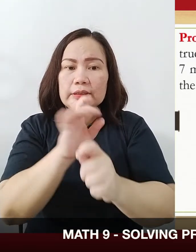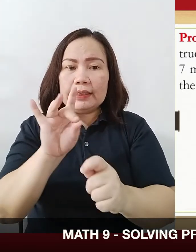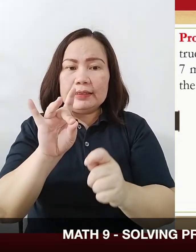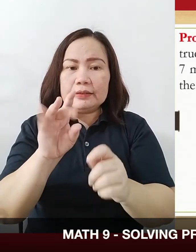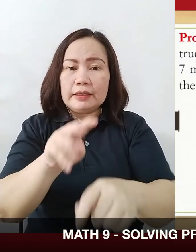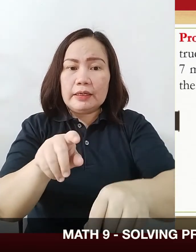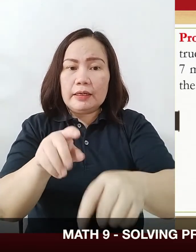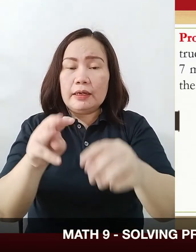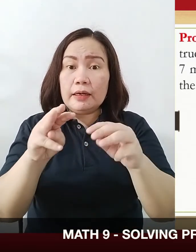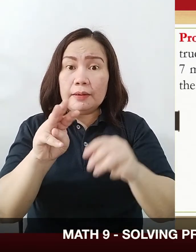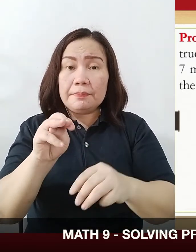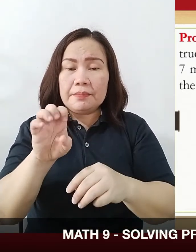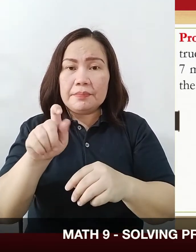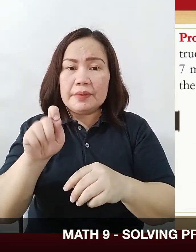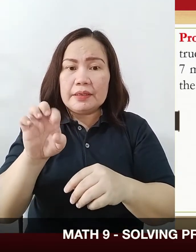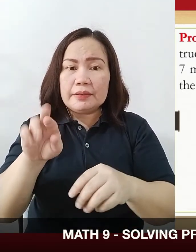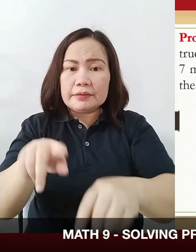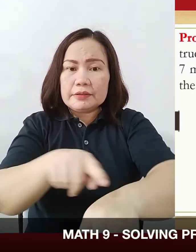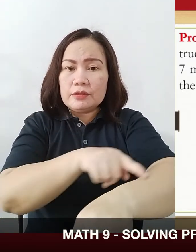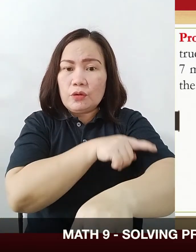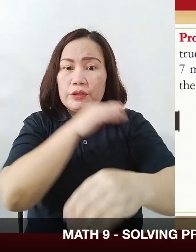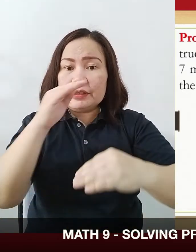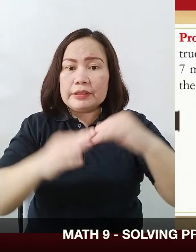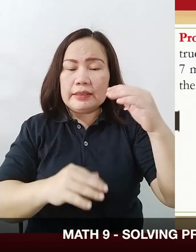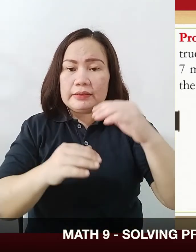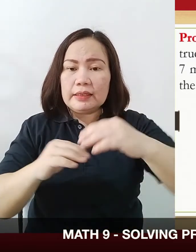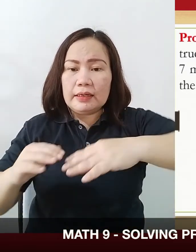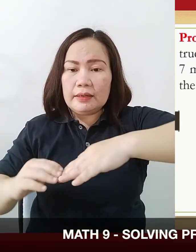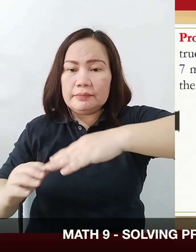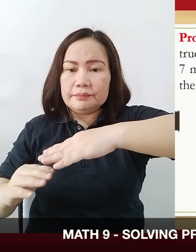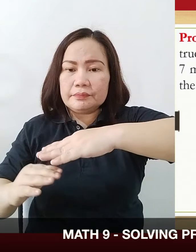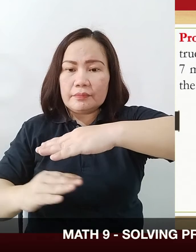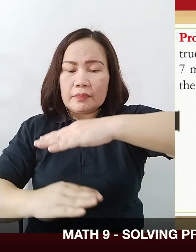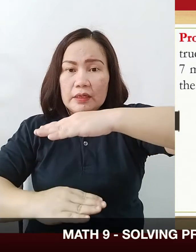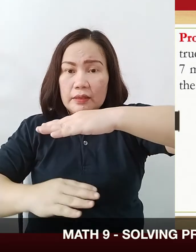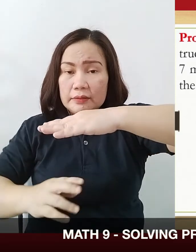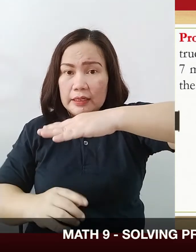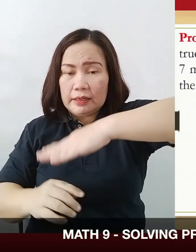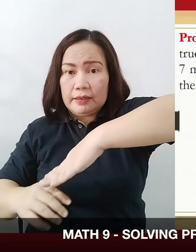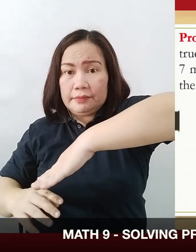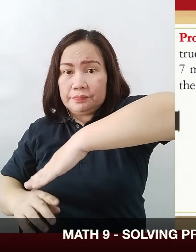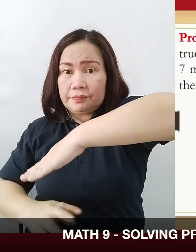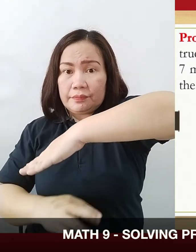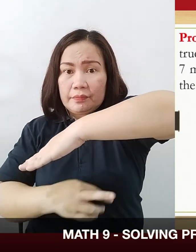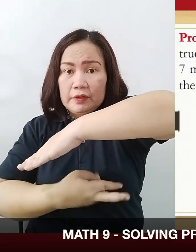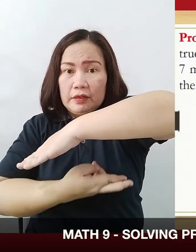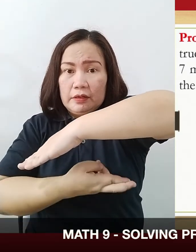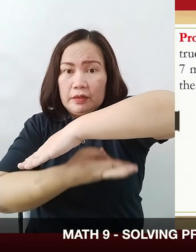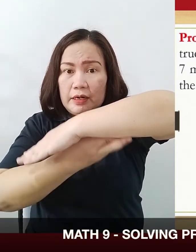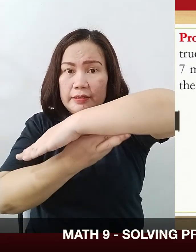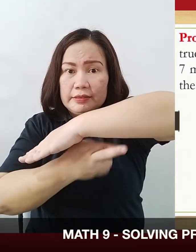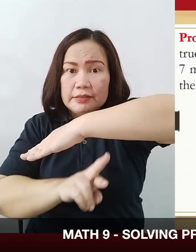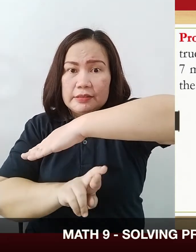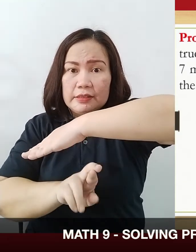the rise. How long are the three sides of the ramp? So we are looking for